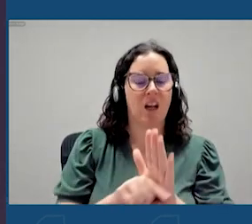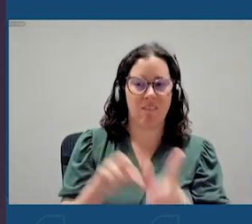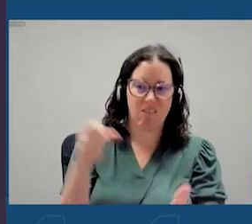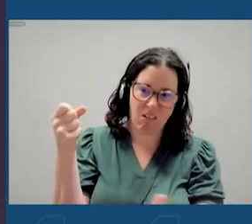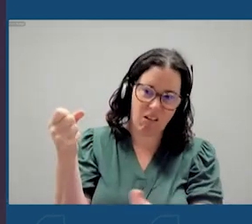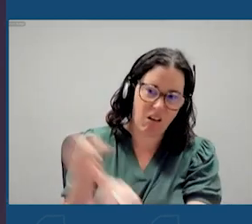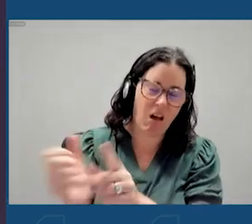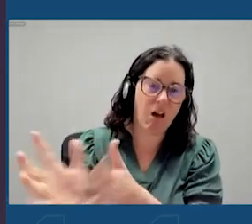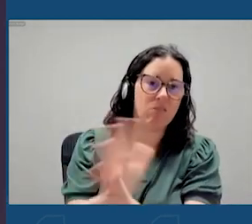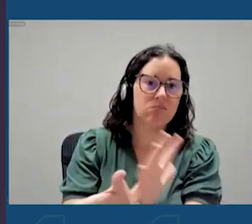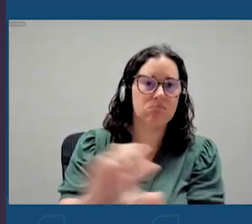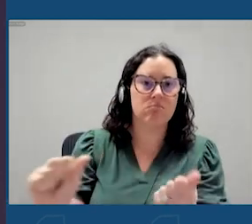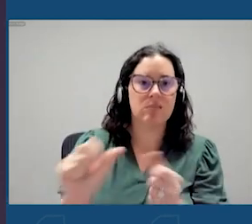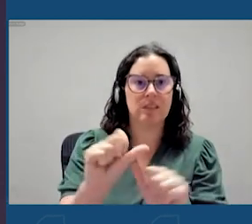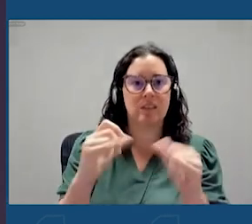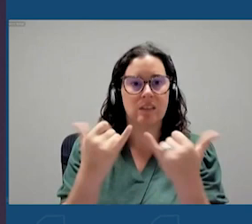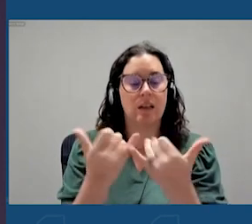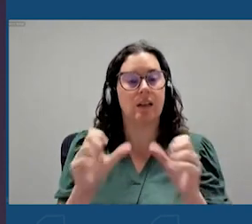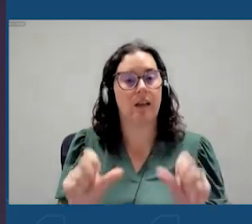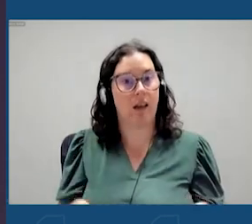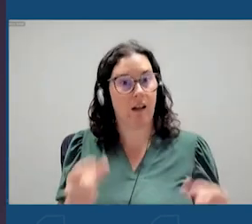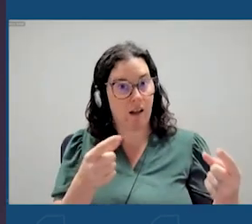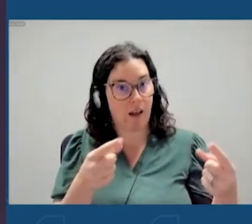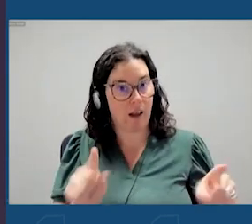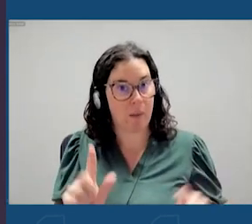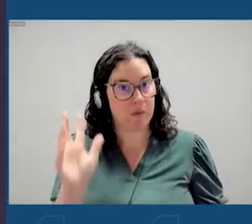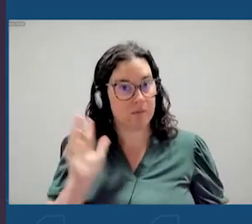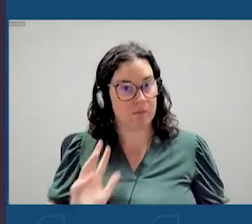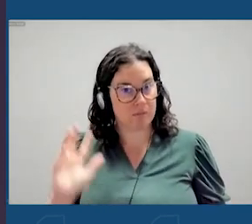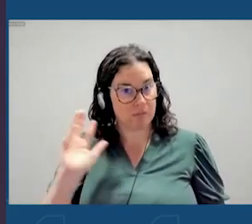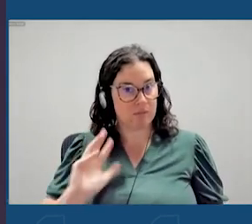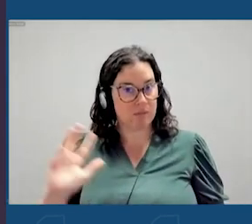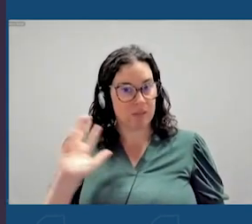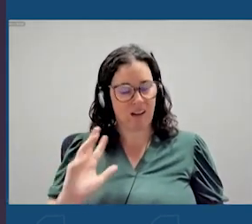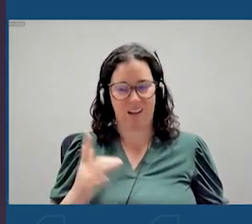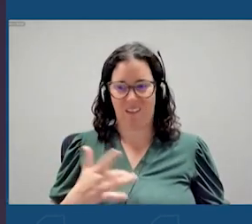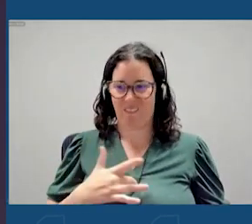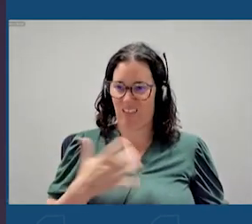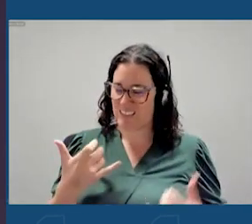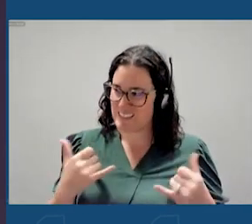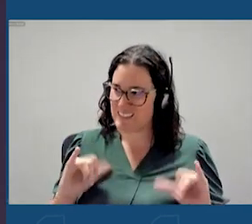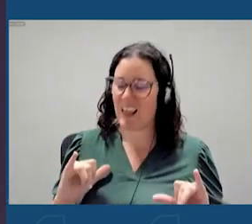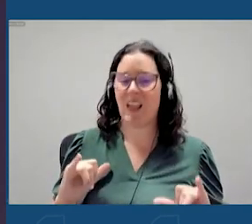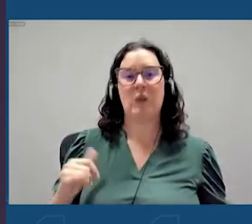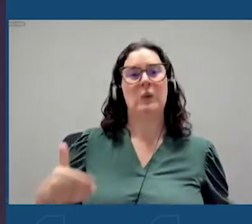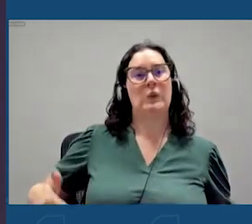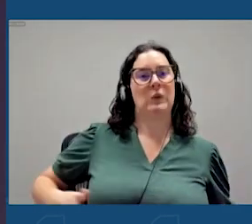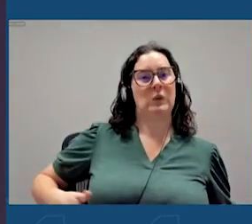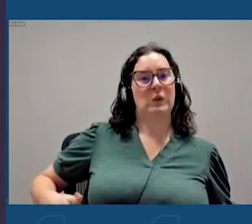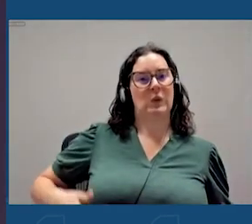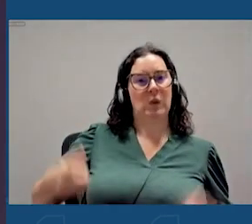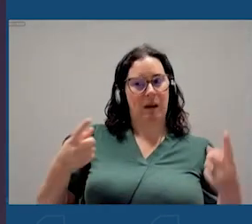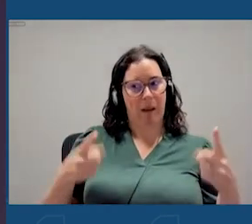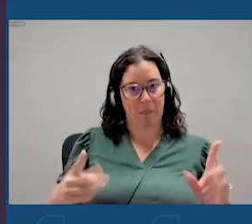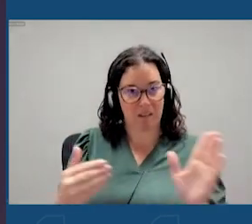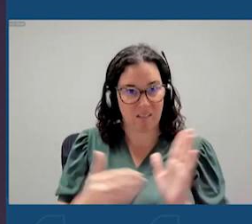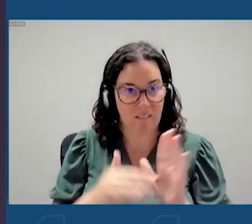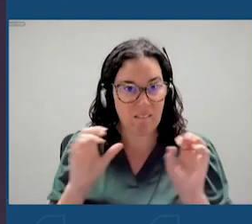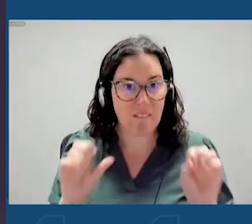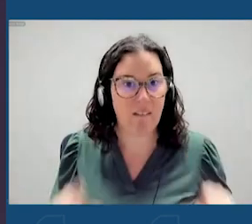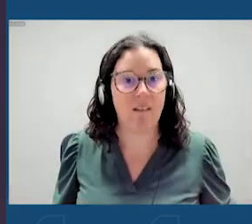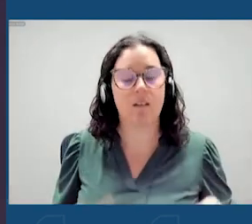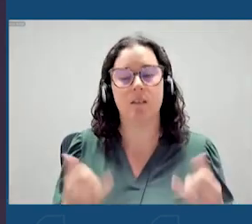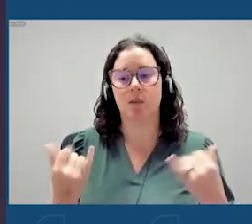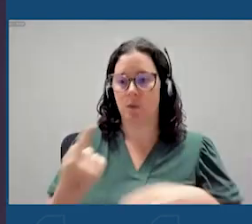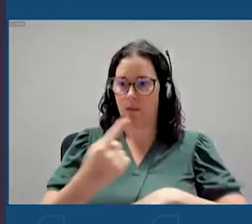but I feel that same sense today, and that is why we act today with a sense of urgency. I will